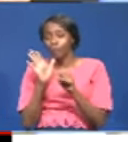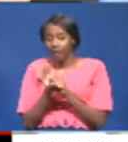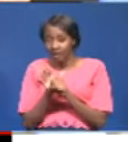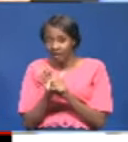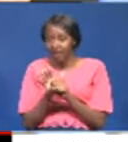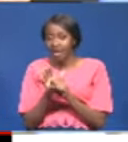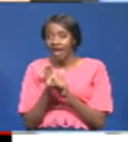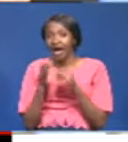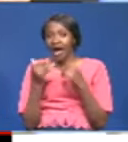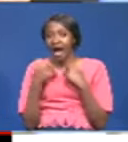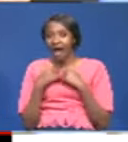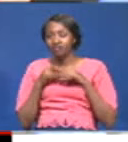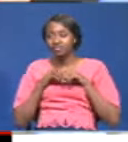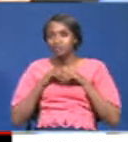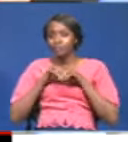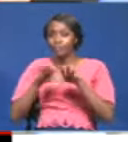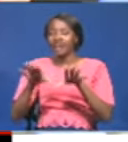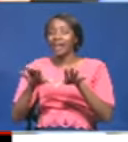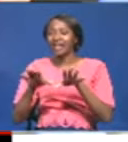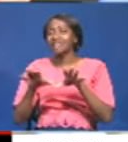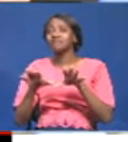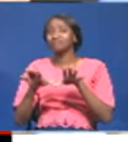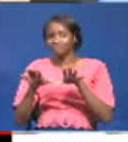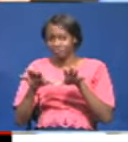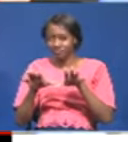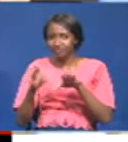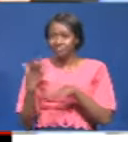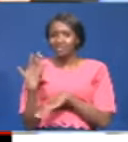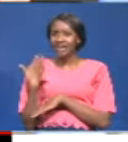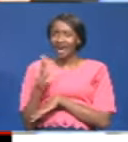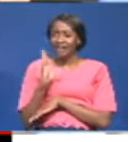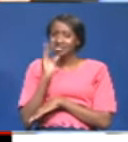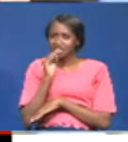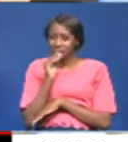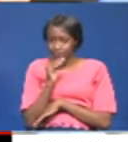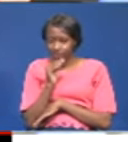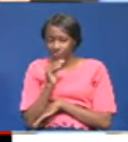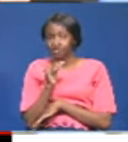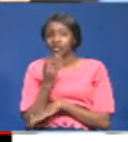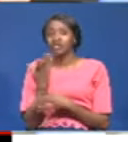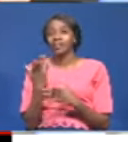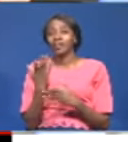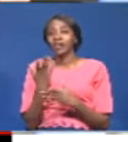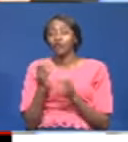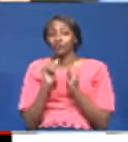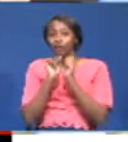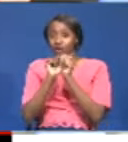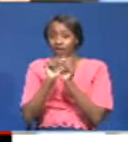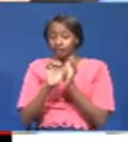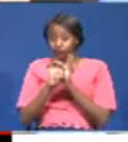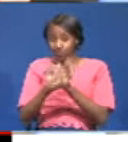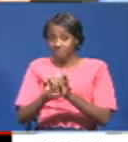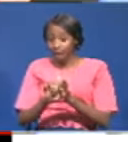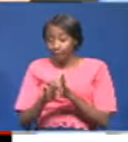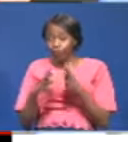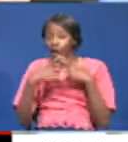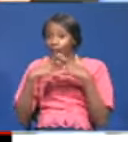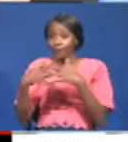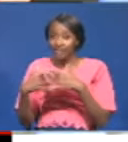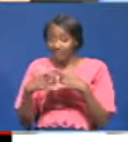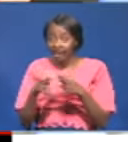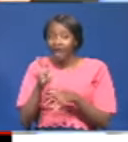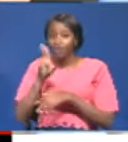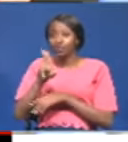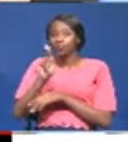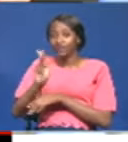hate or inciting, actually a number of them are in the country to begin with. They're in the US, they're in the UK. And that's why, again, we're telling